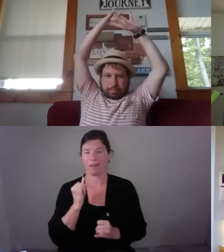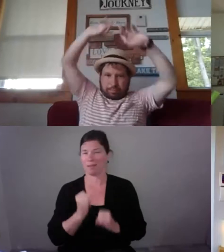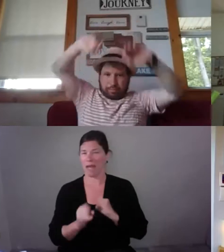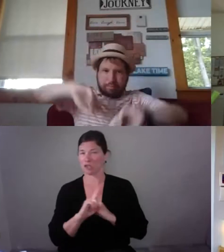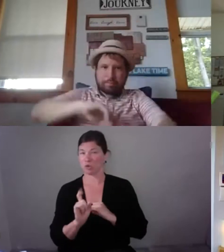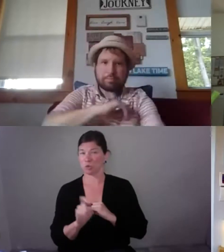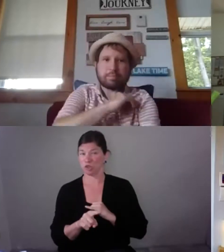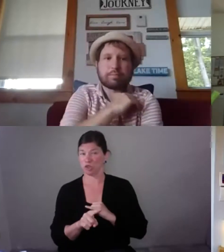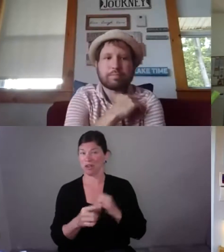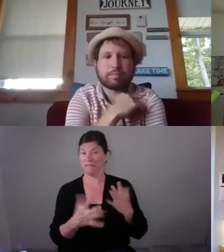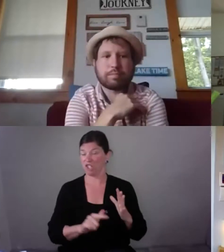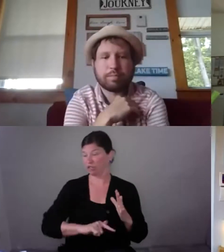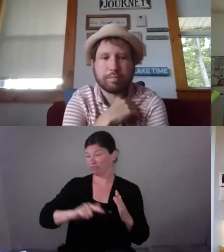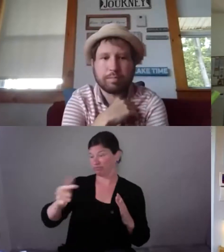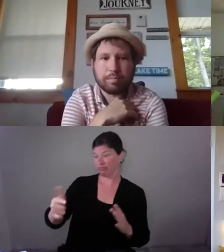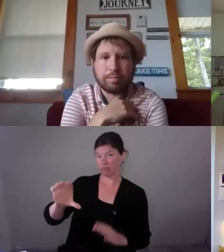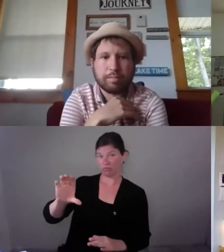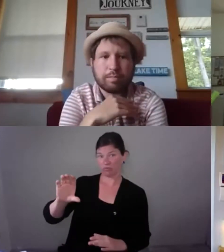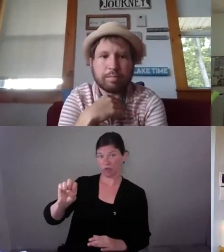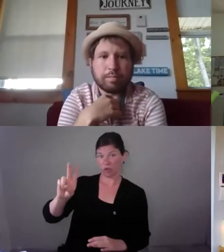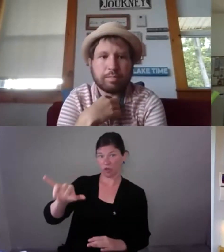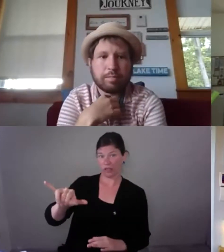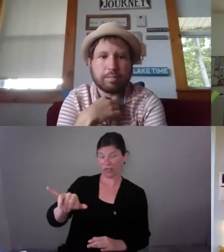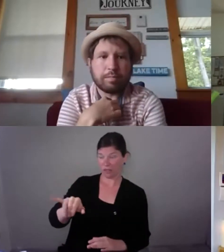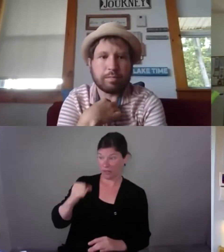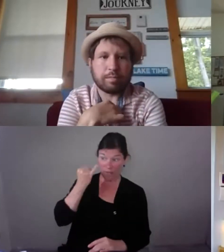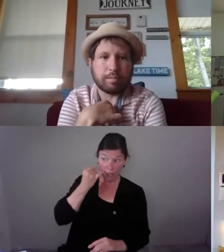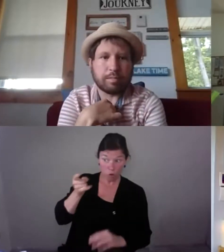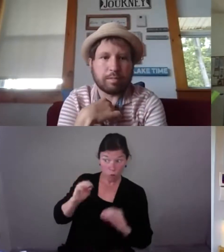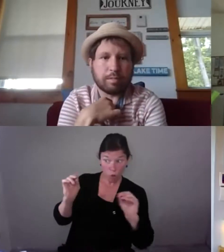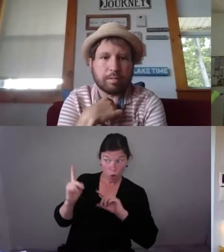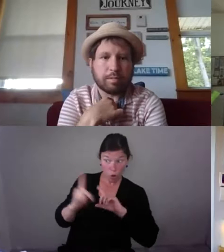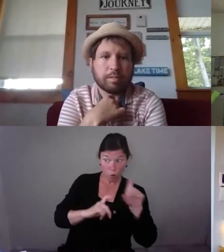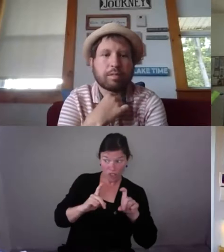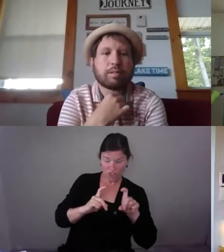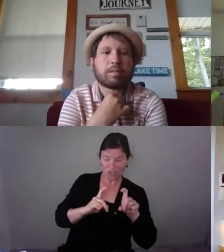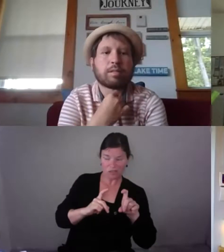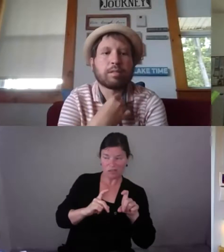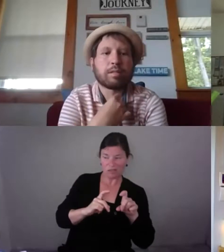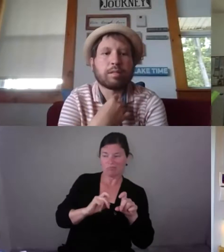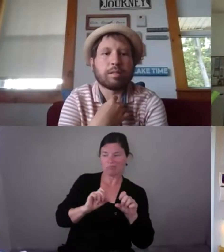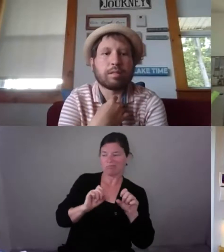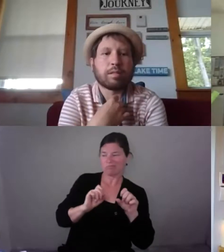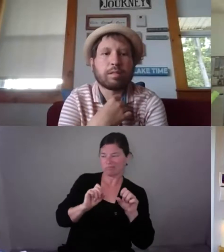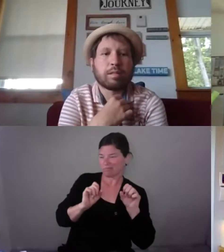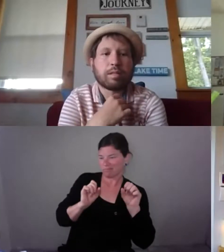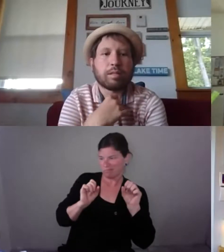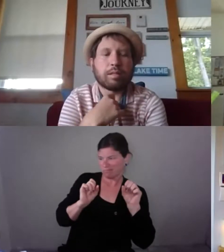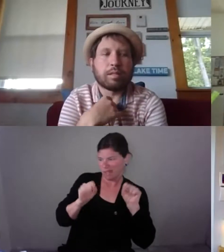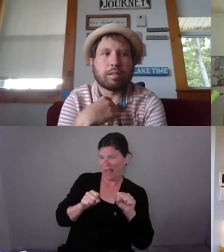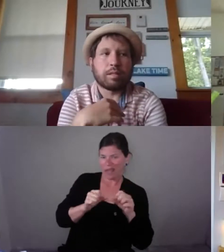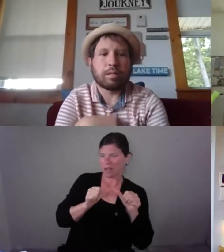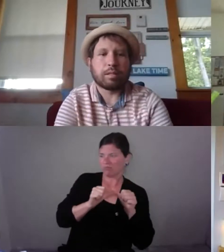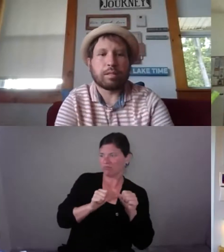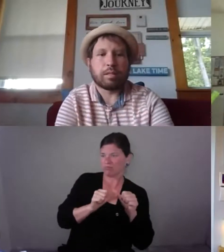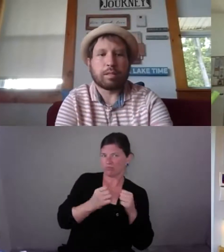and Corey, there are some more if you don't have any more, but I want to definitely give you a chance to jump back in again. But do you